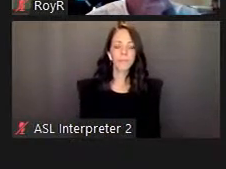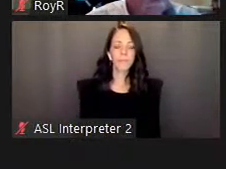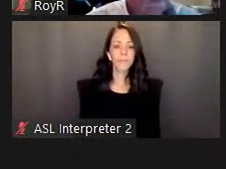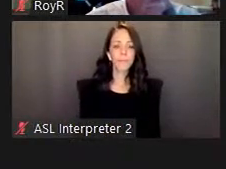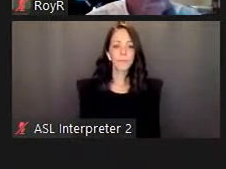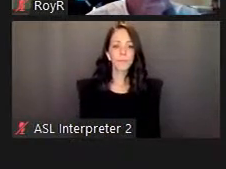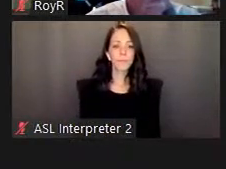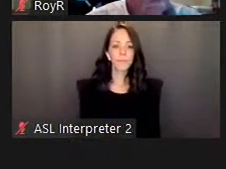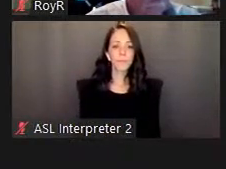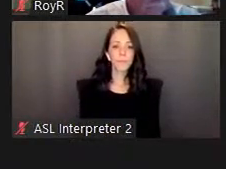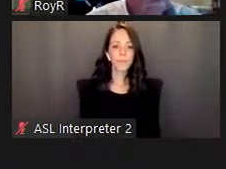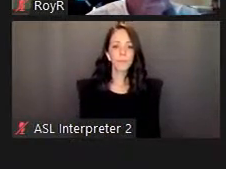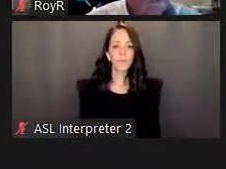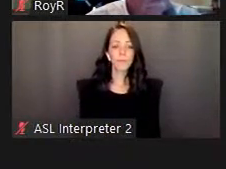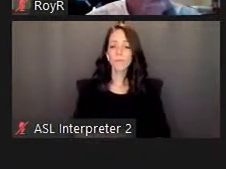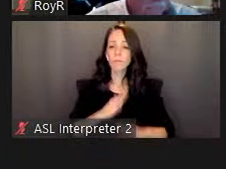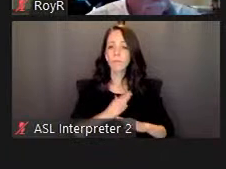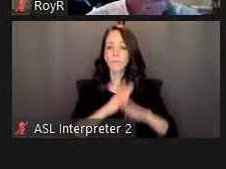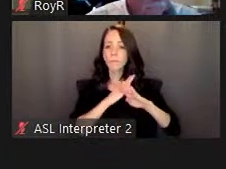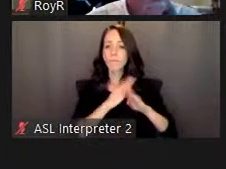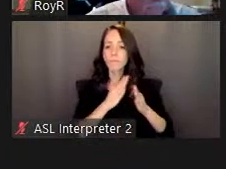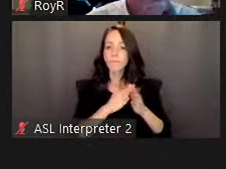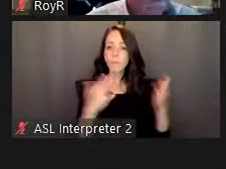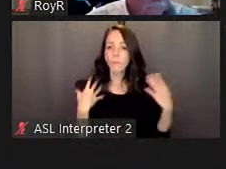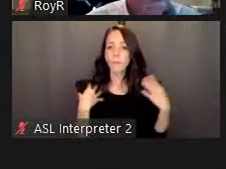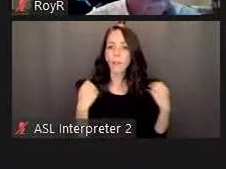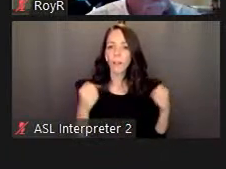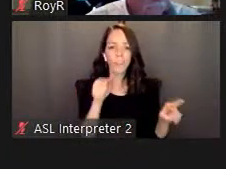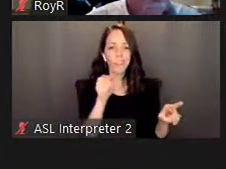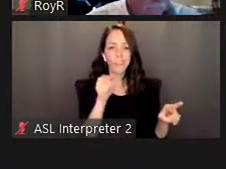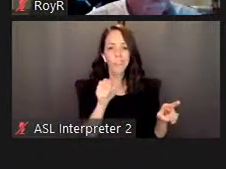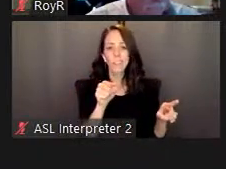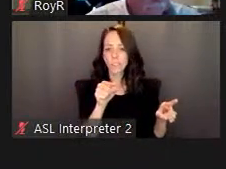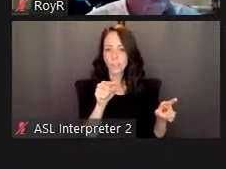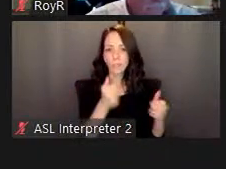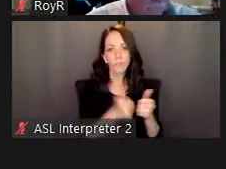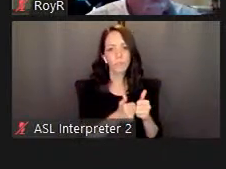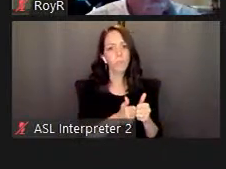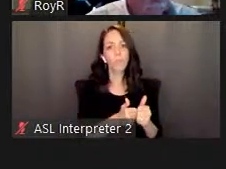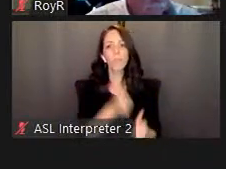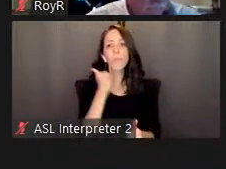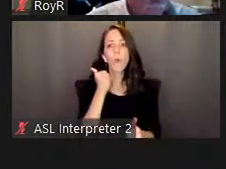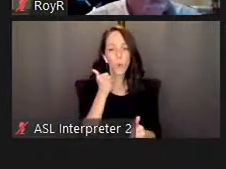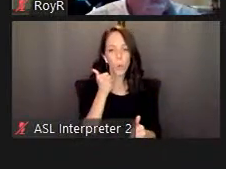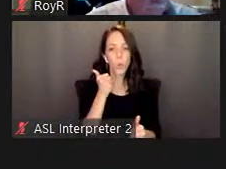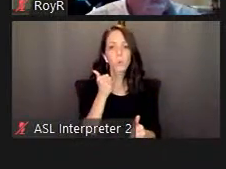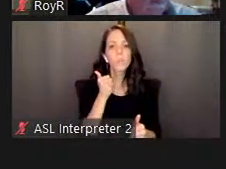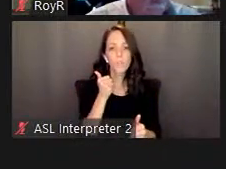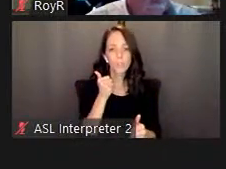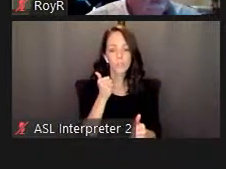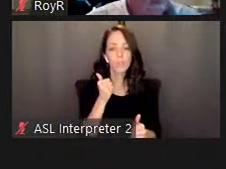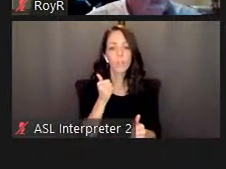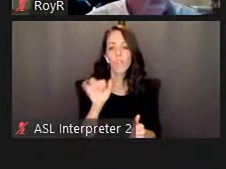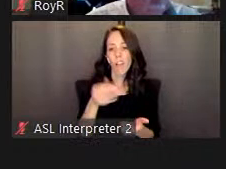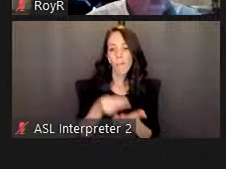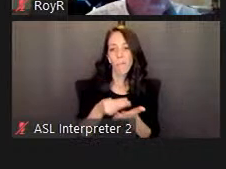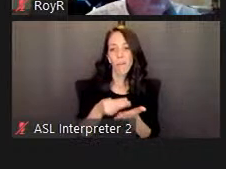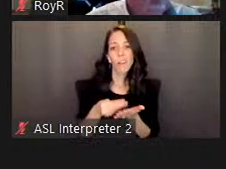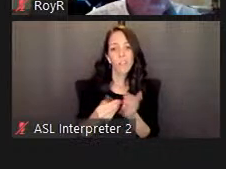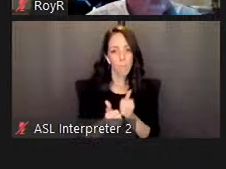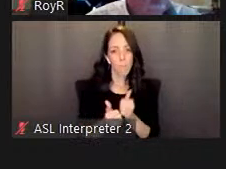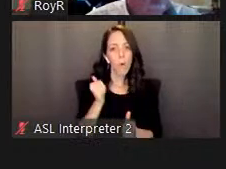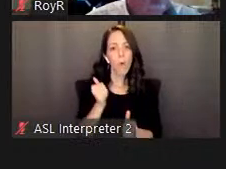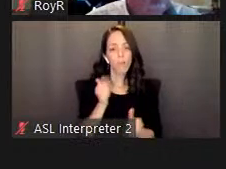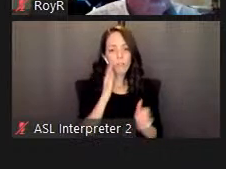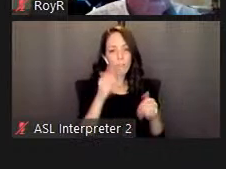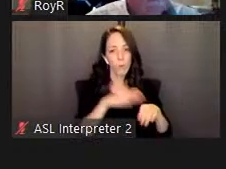So for protecting public health, this is a majority of the first half of our ARPA funding. Importantly,